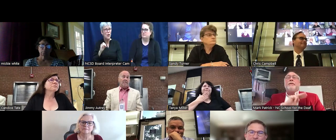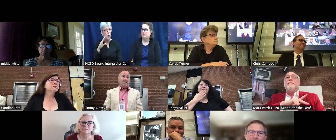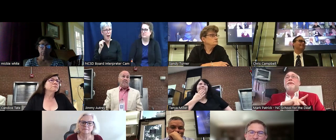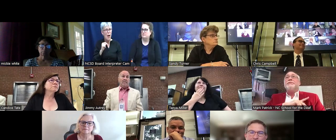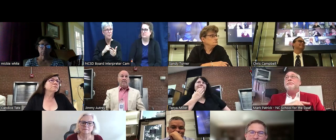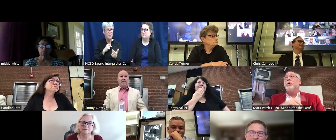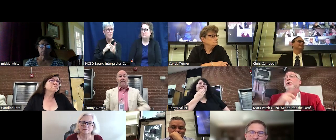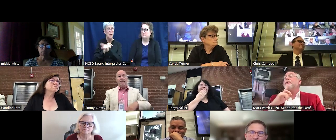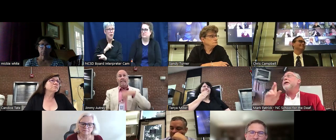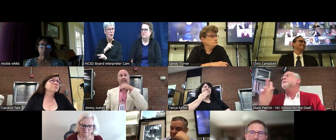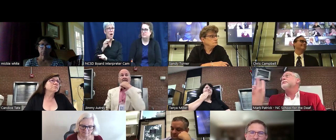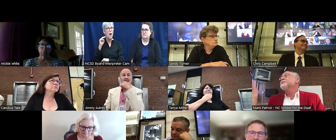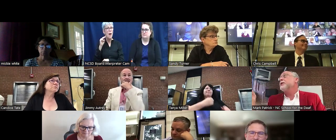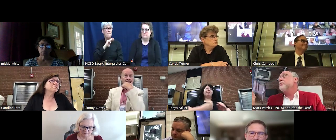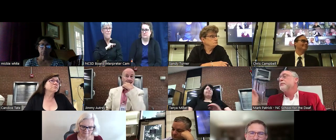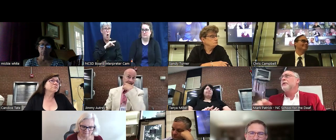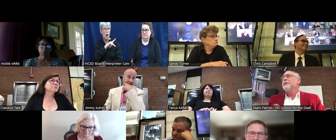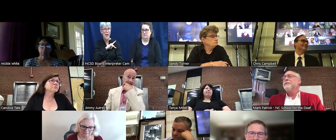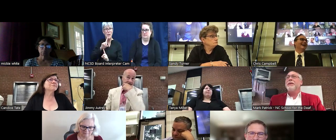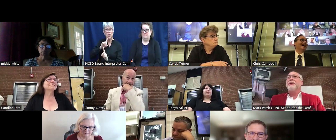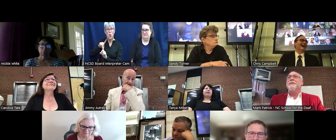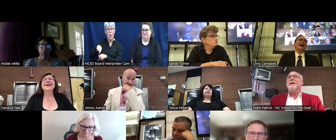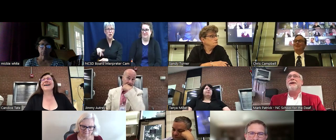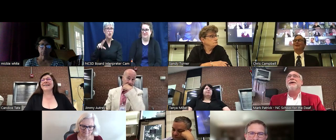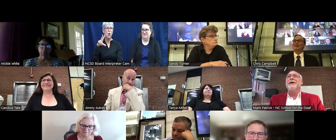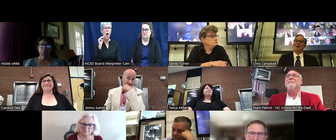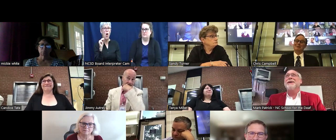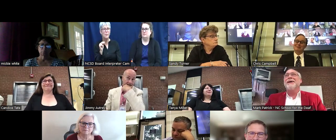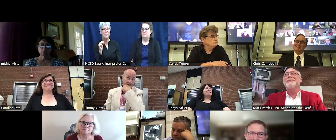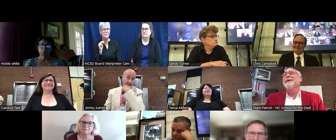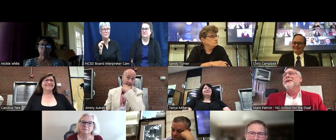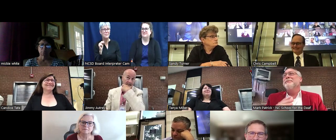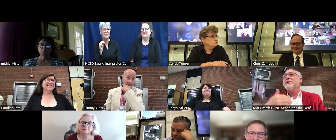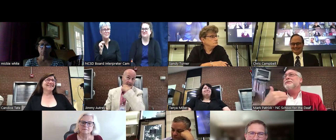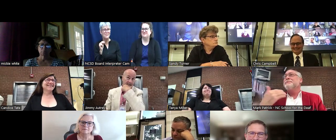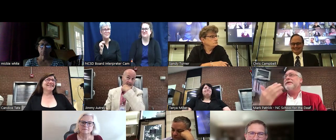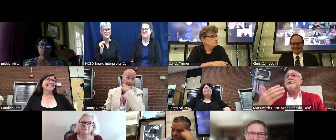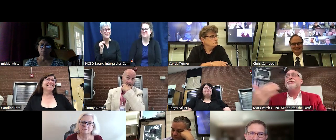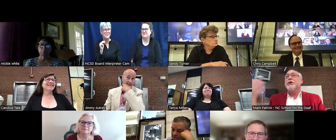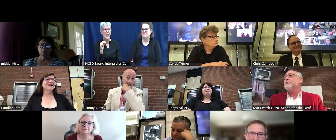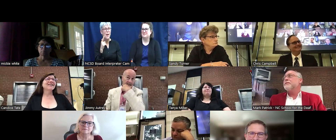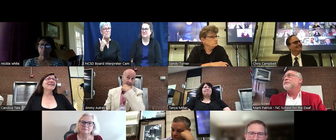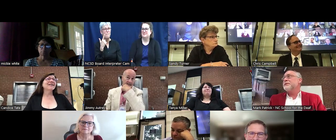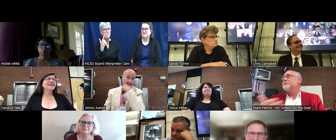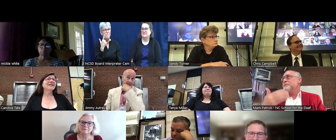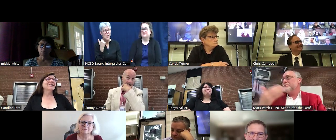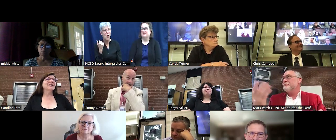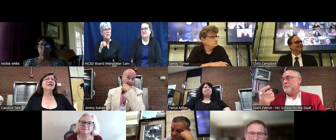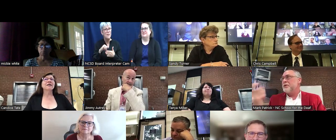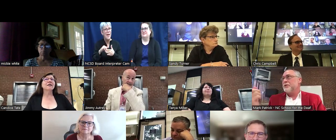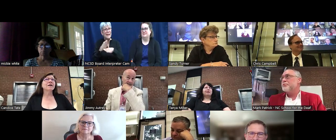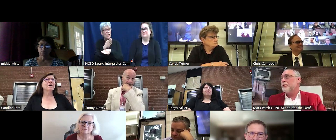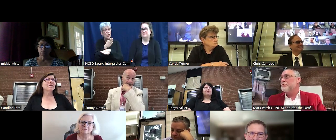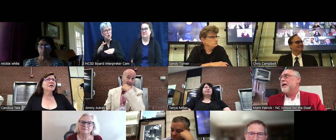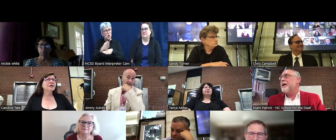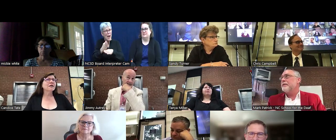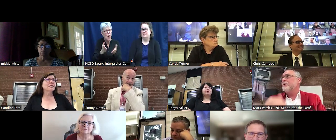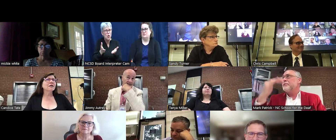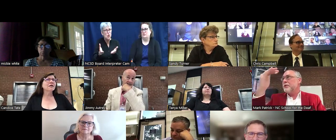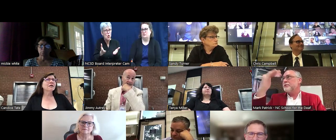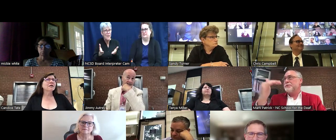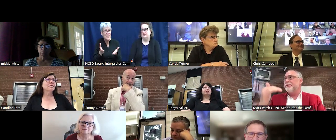And this is Mark and answer, no. I figured it probably would. Because best shared services controls